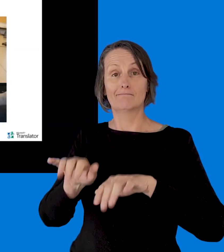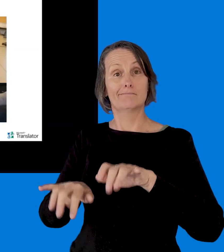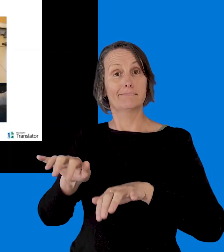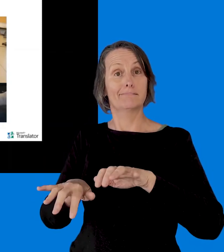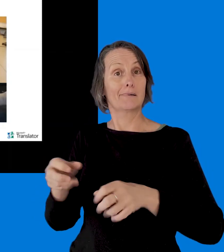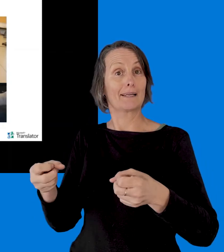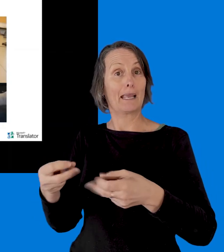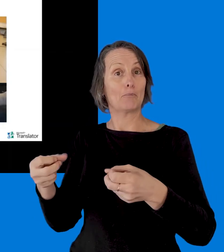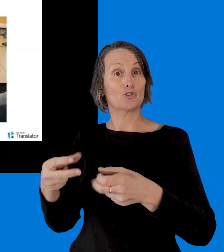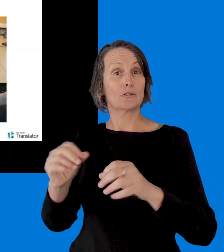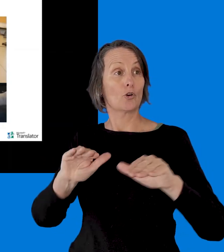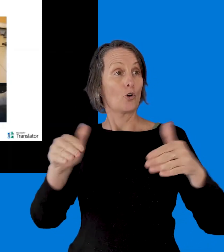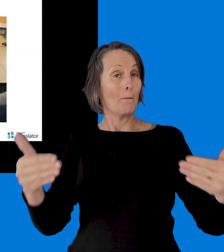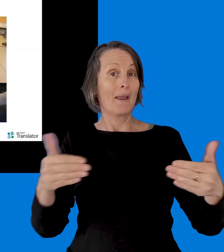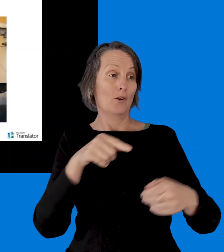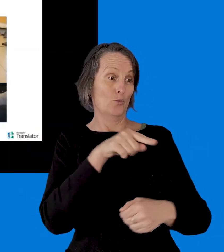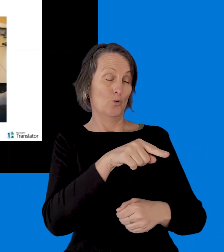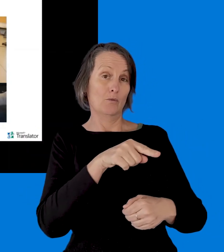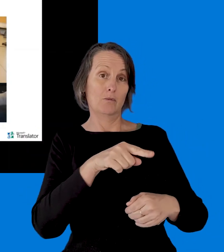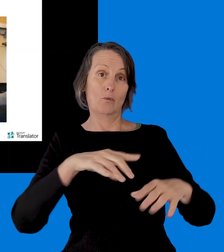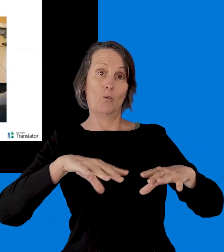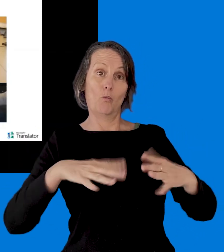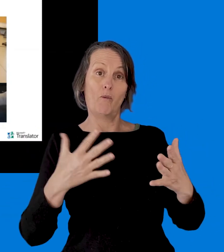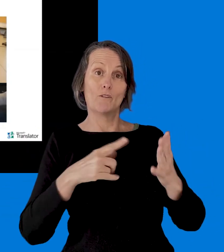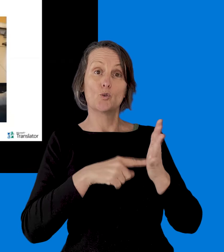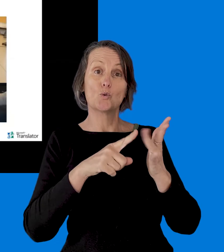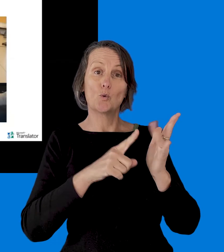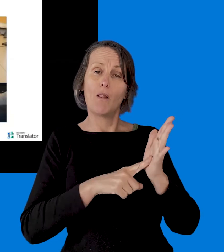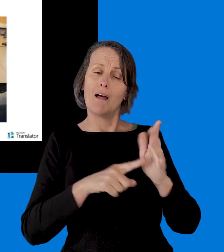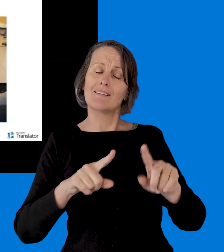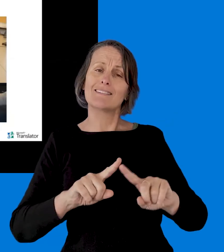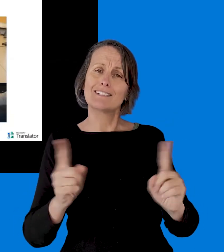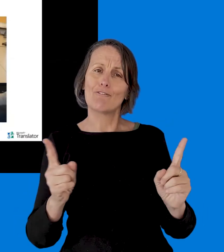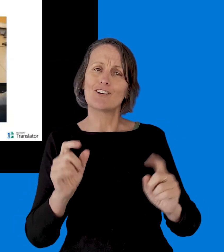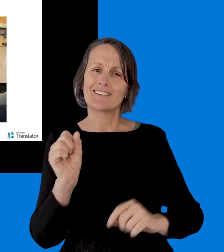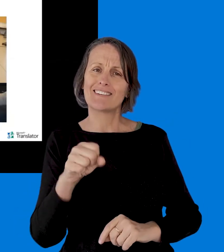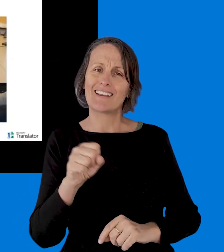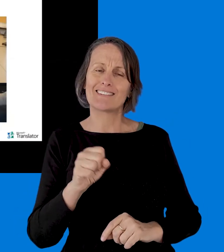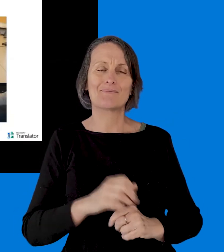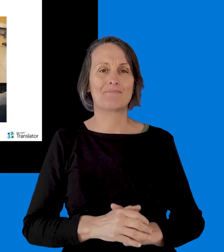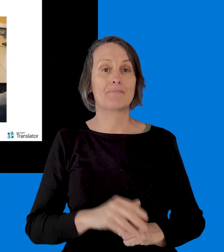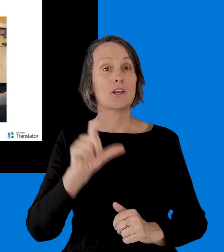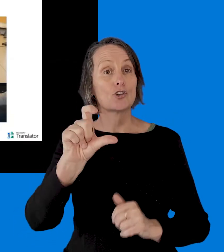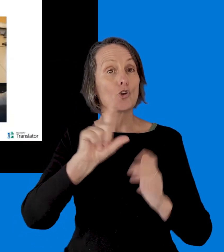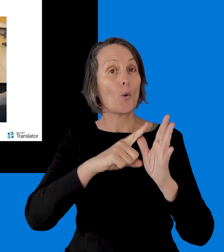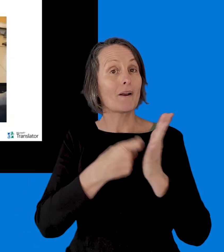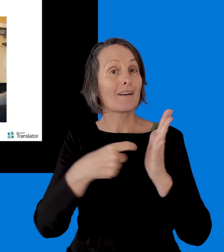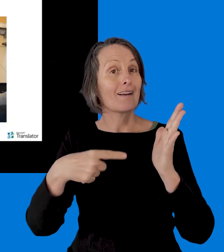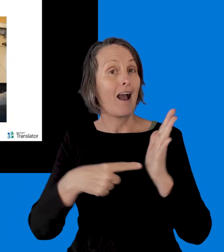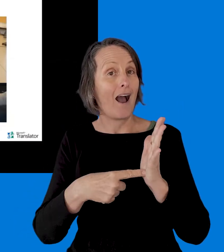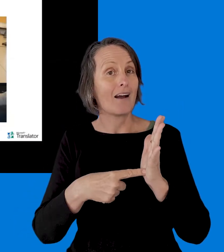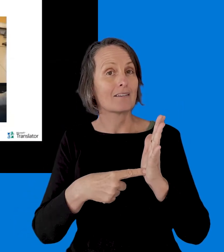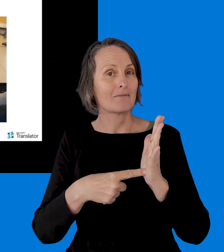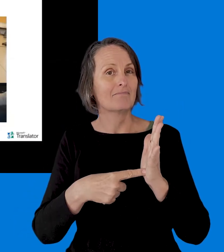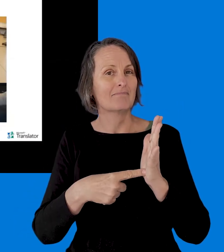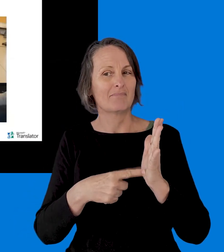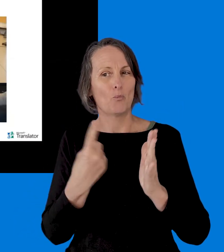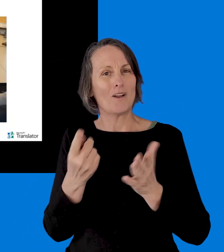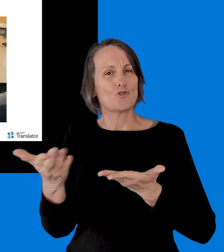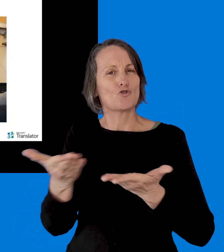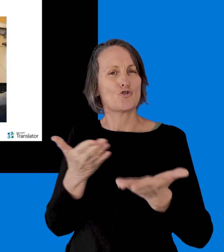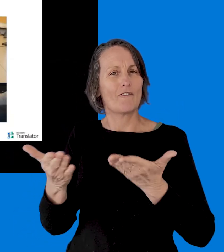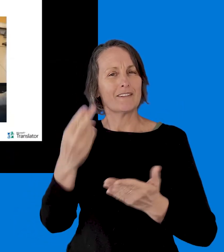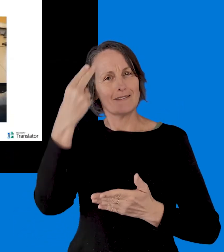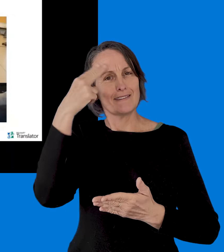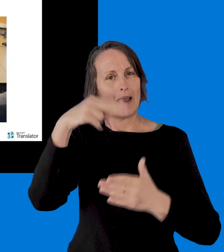in quality. So CART is the service that's used in the United States. There are services around the world for this.